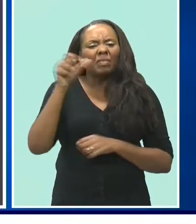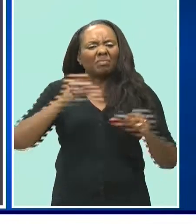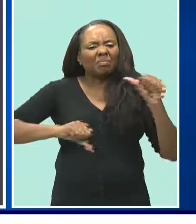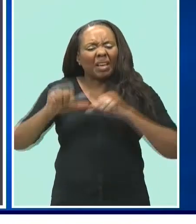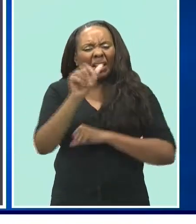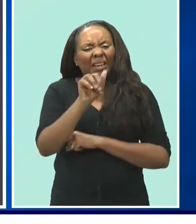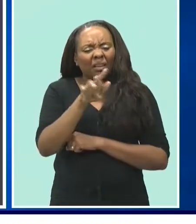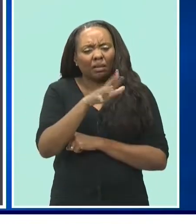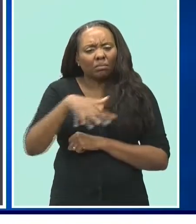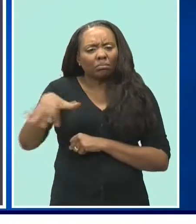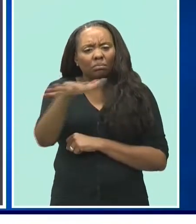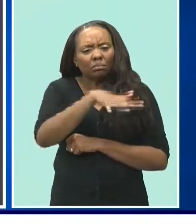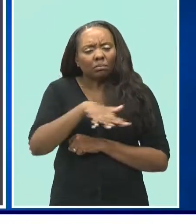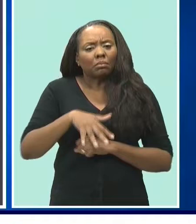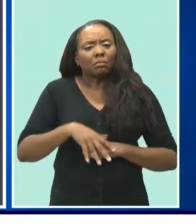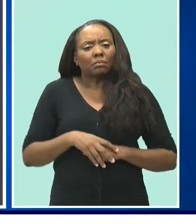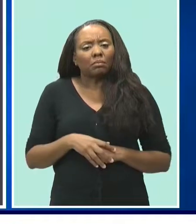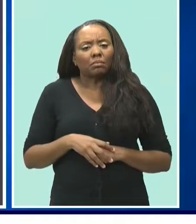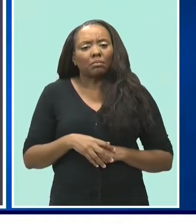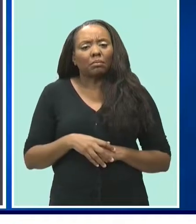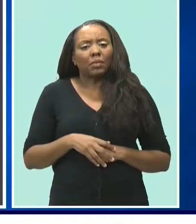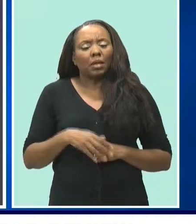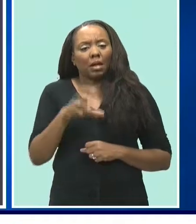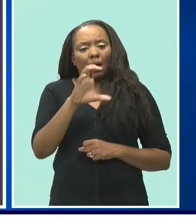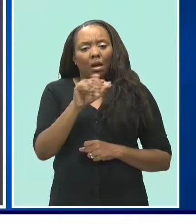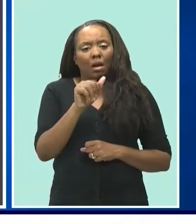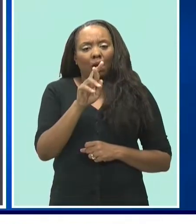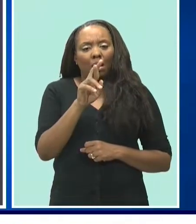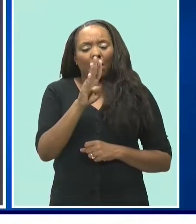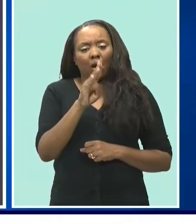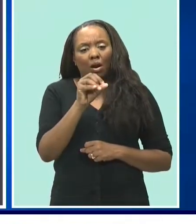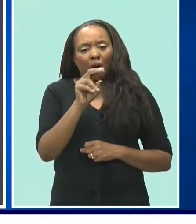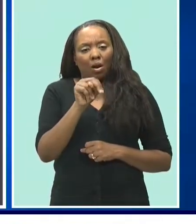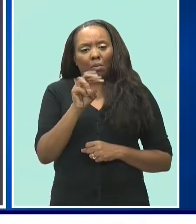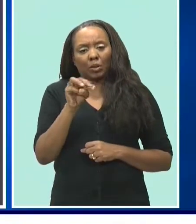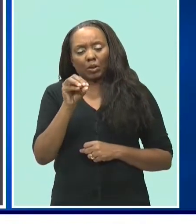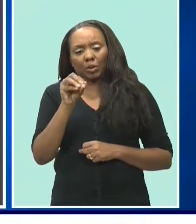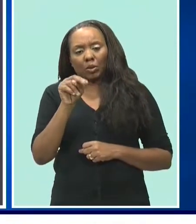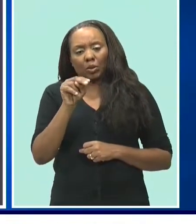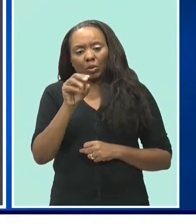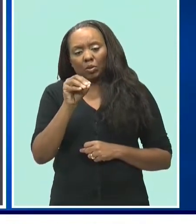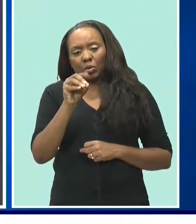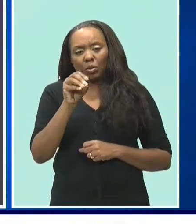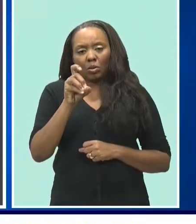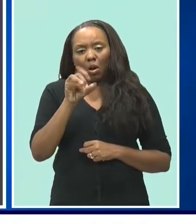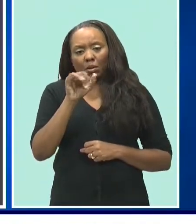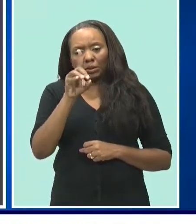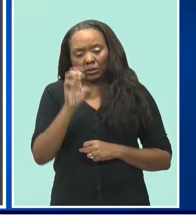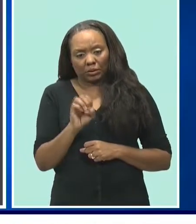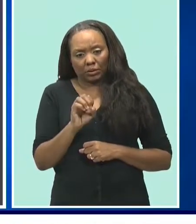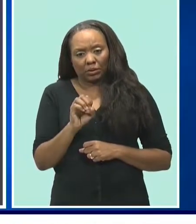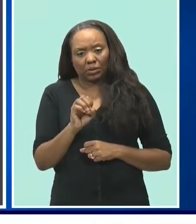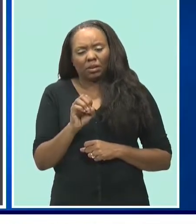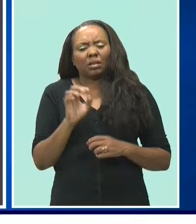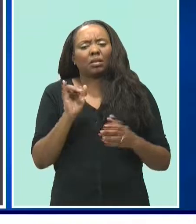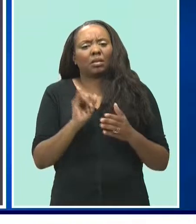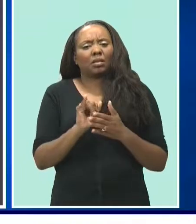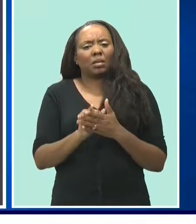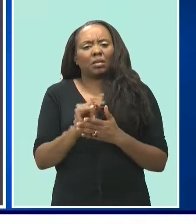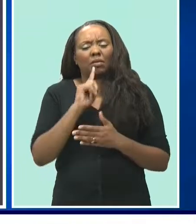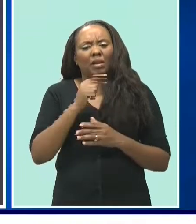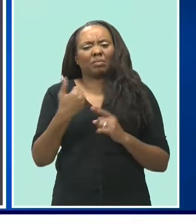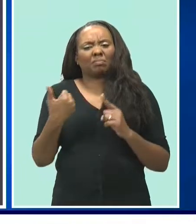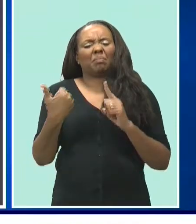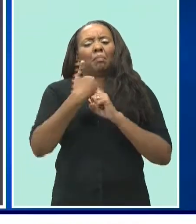both PM10 and PM2.5, and carbon dioxide. These are the pollutants that mainly affect human health